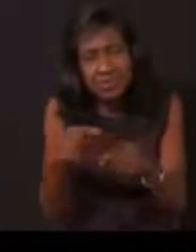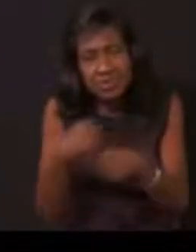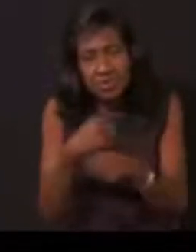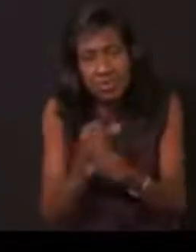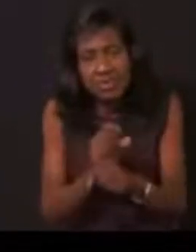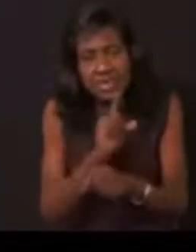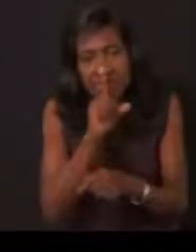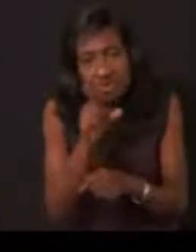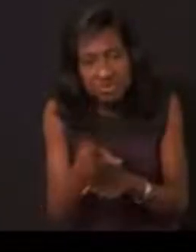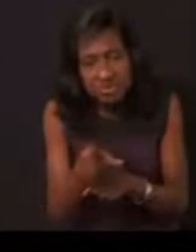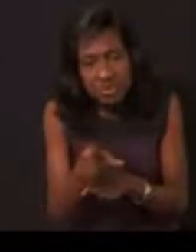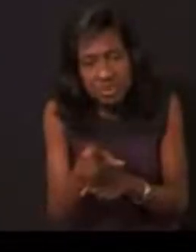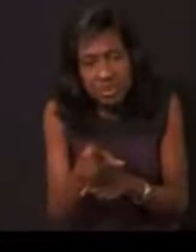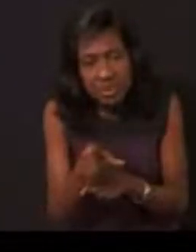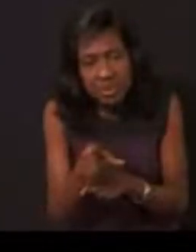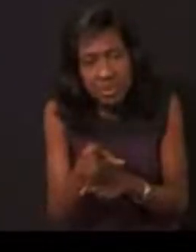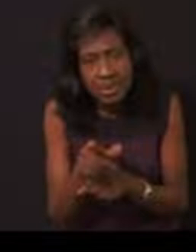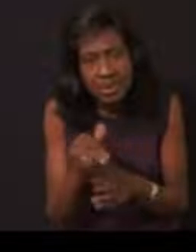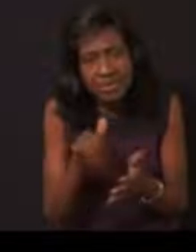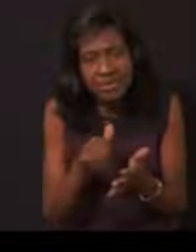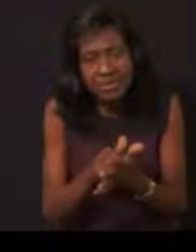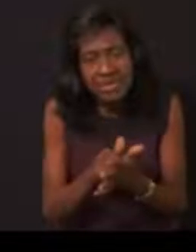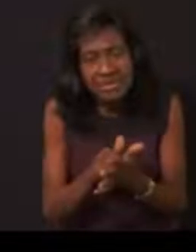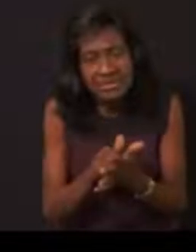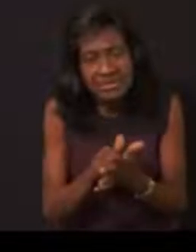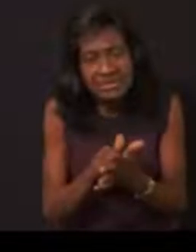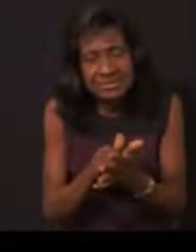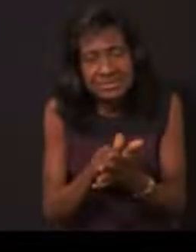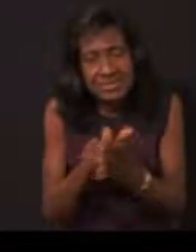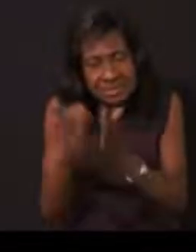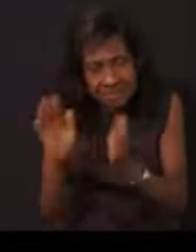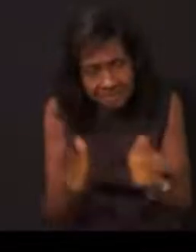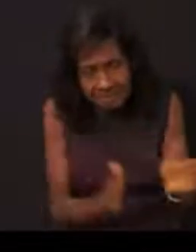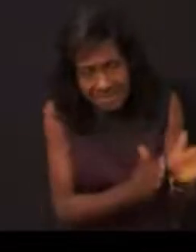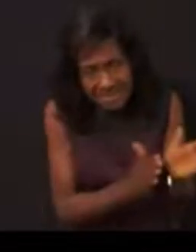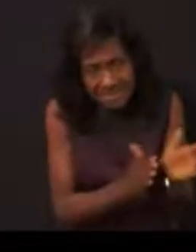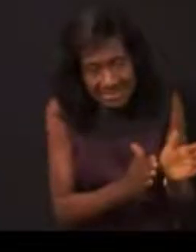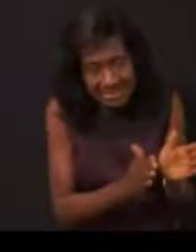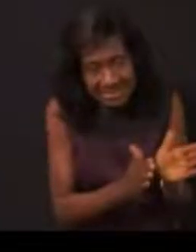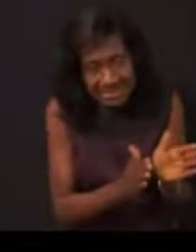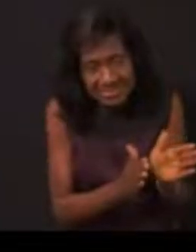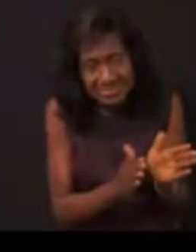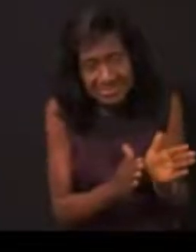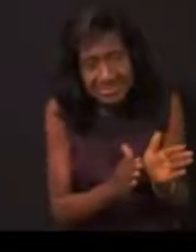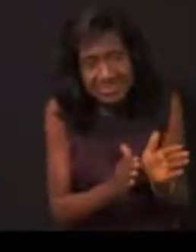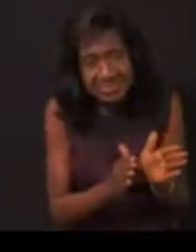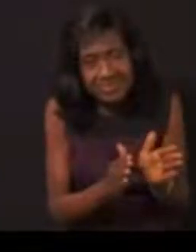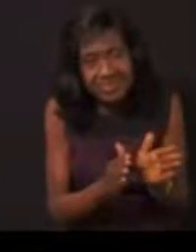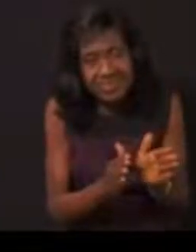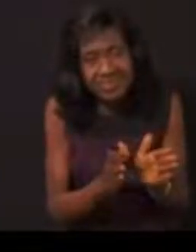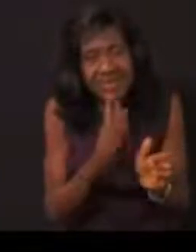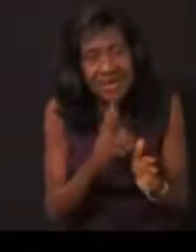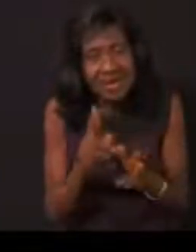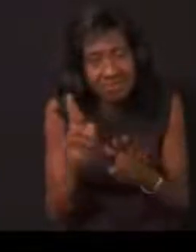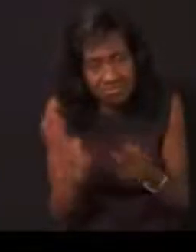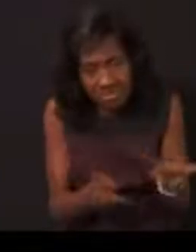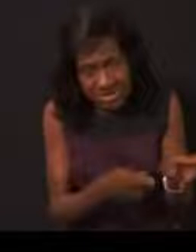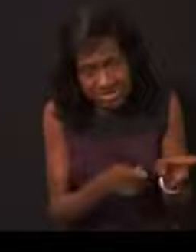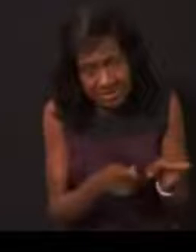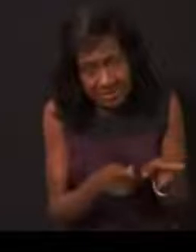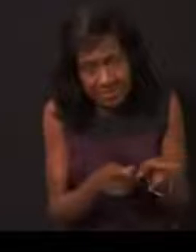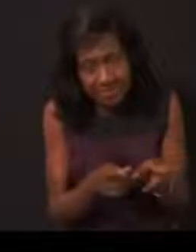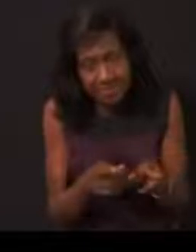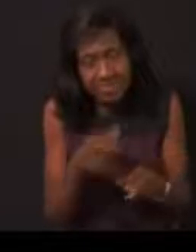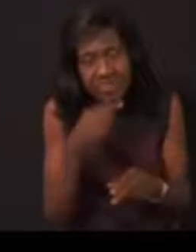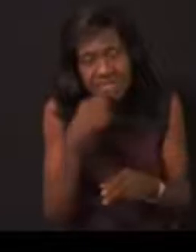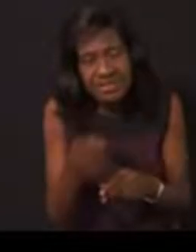the details around the reopening plan are in place. I think it is